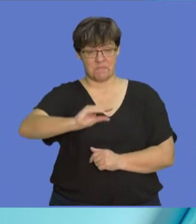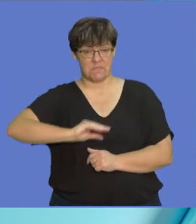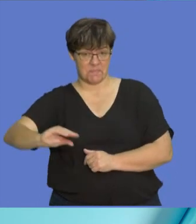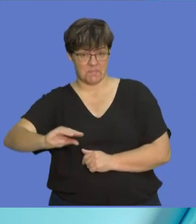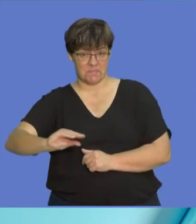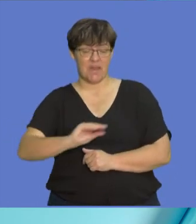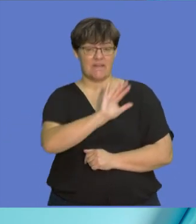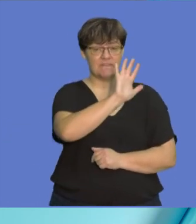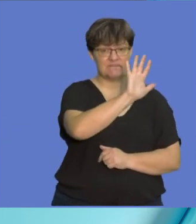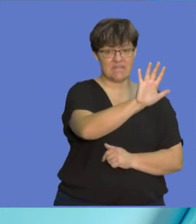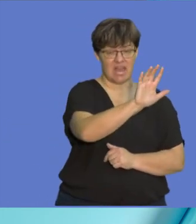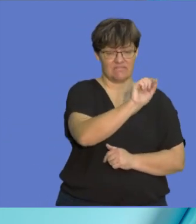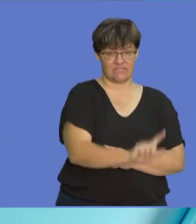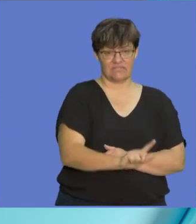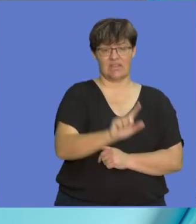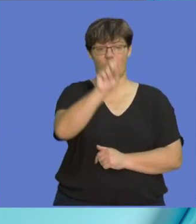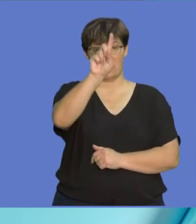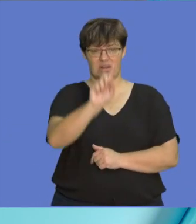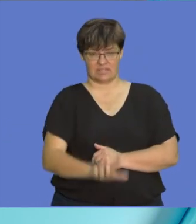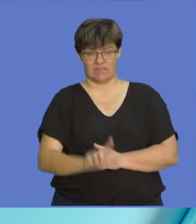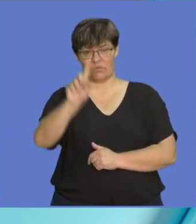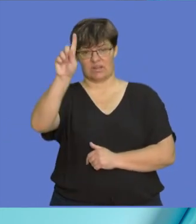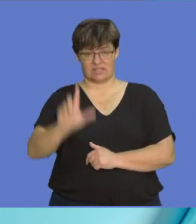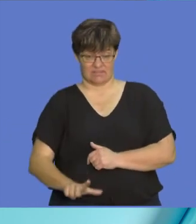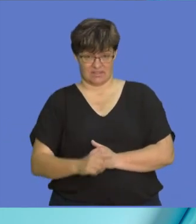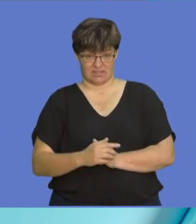the ratio that's given to you. In this case,